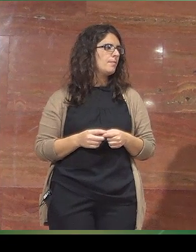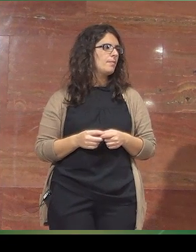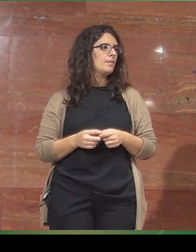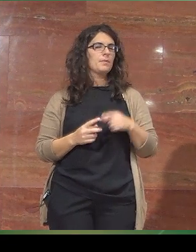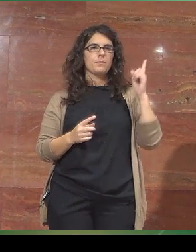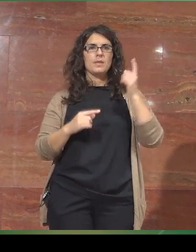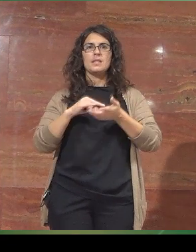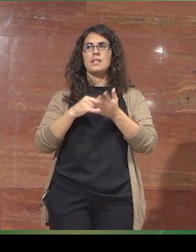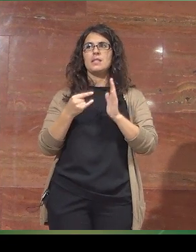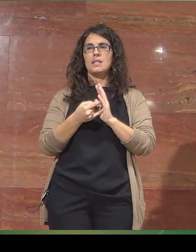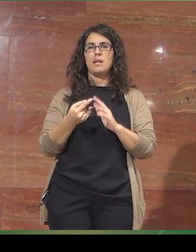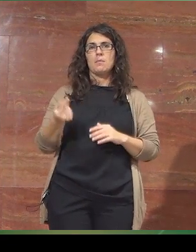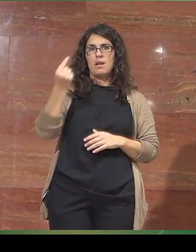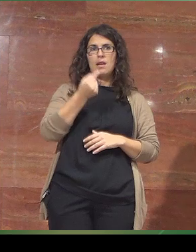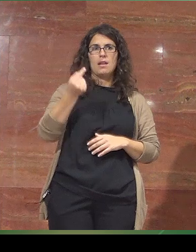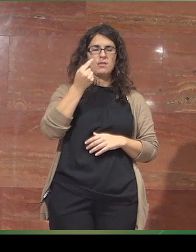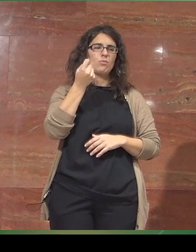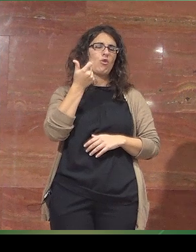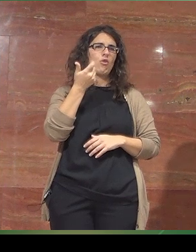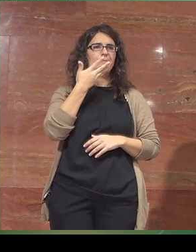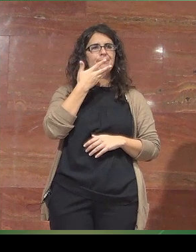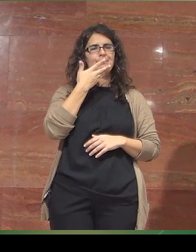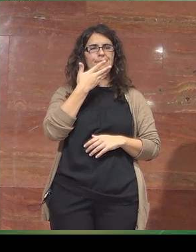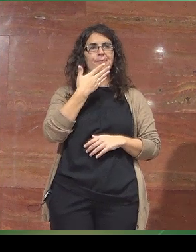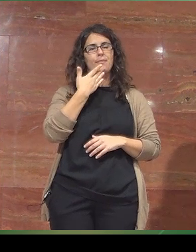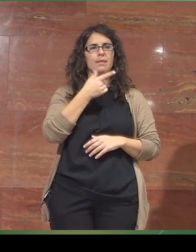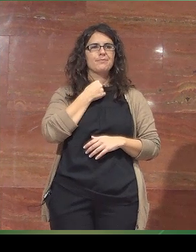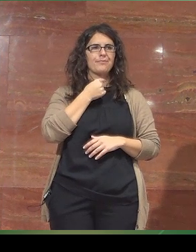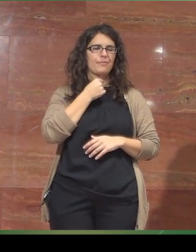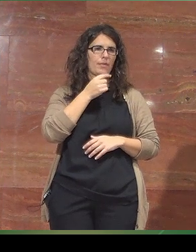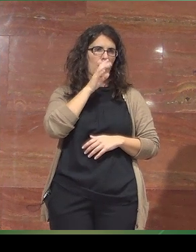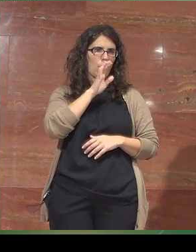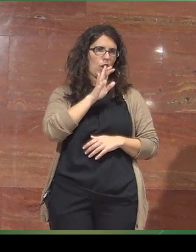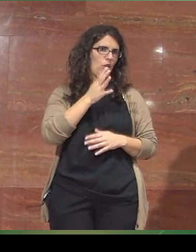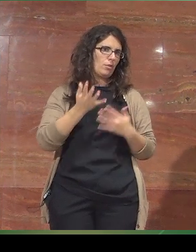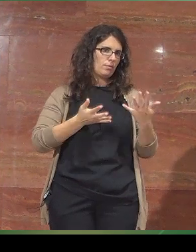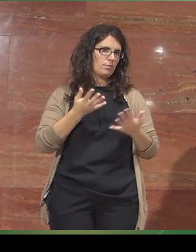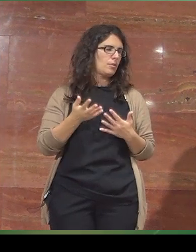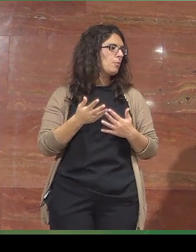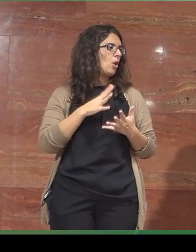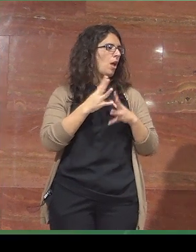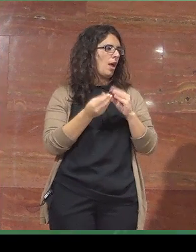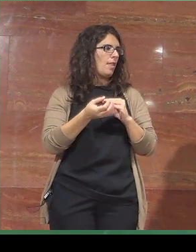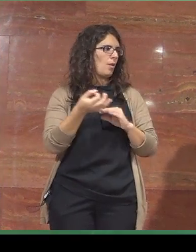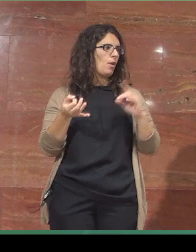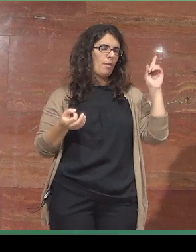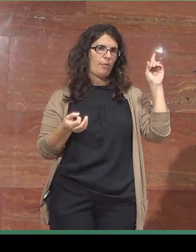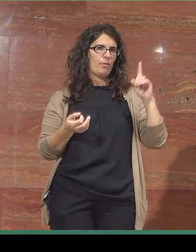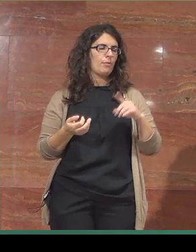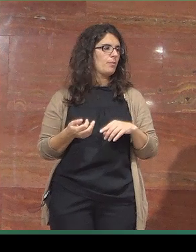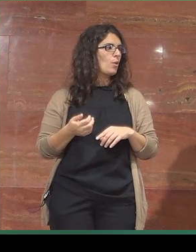was for this place. We had also this very terrible, I'm agree with you about the quantity of